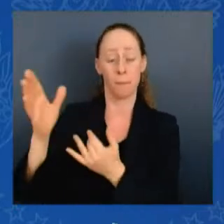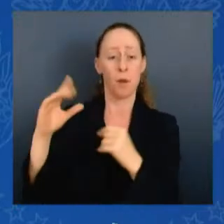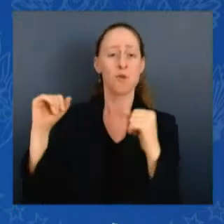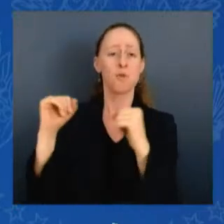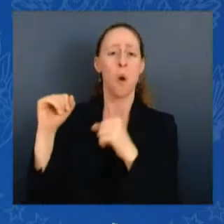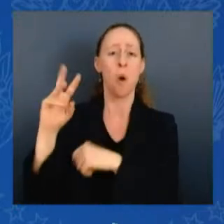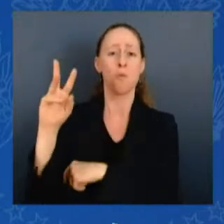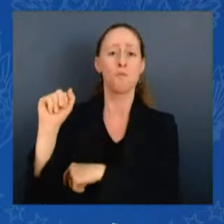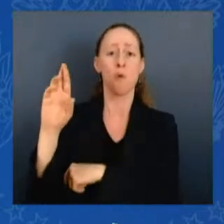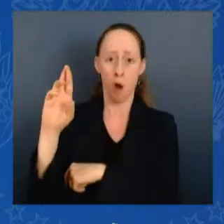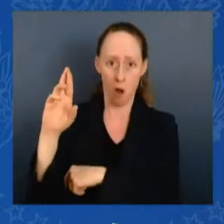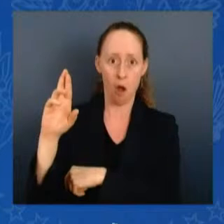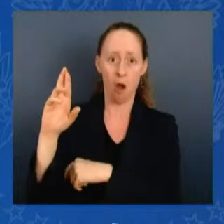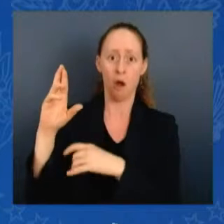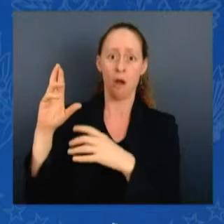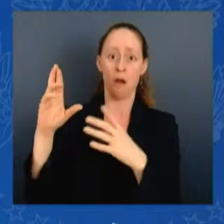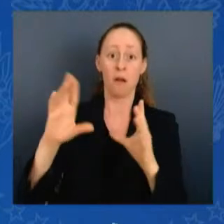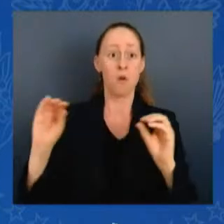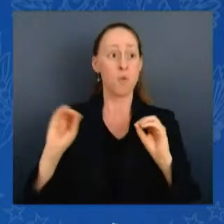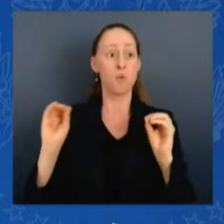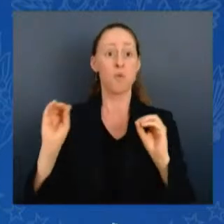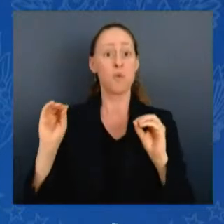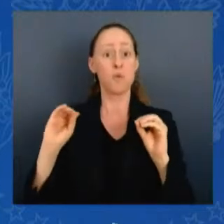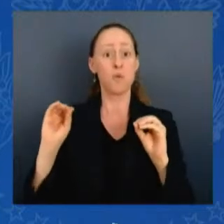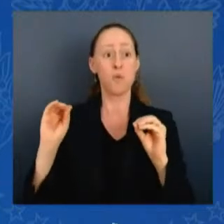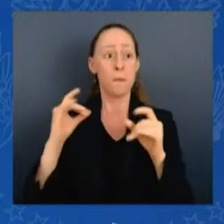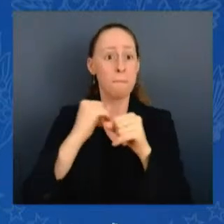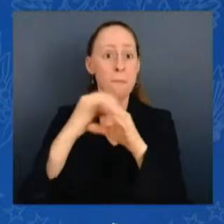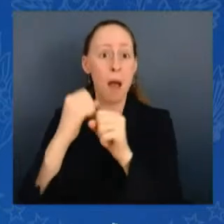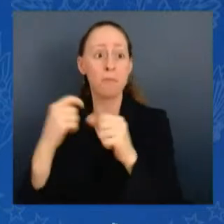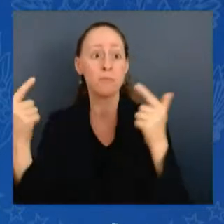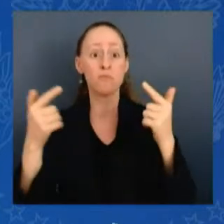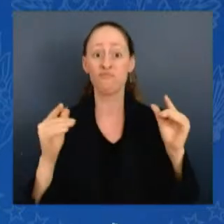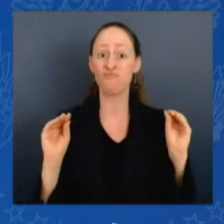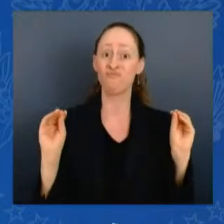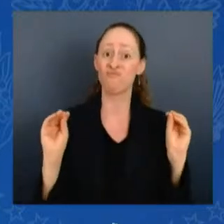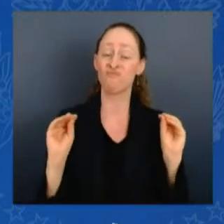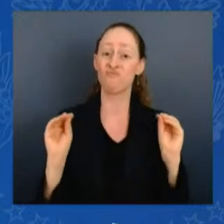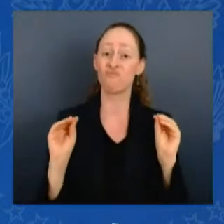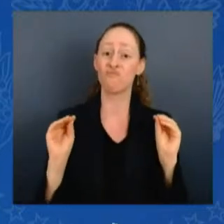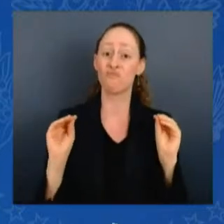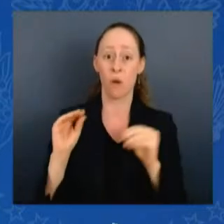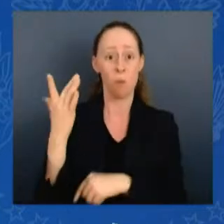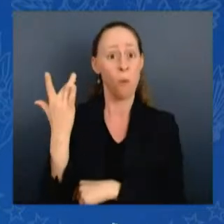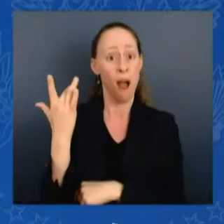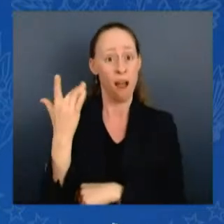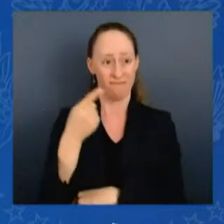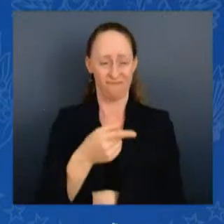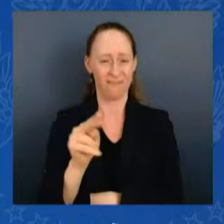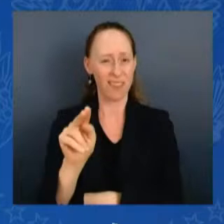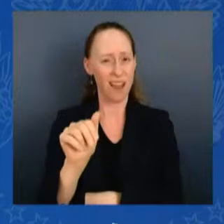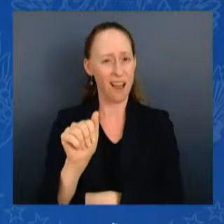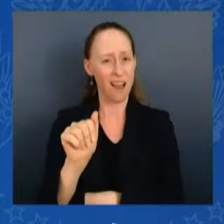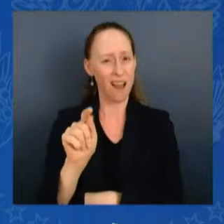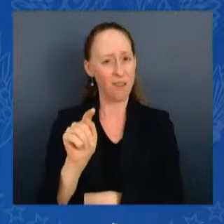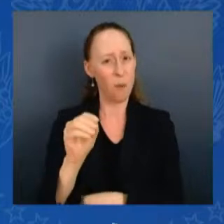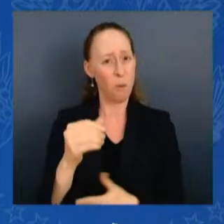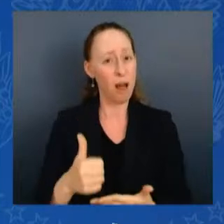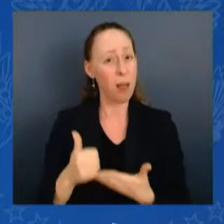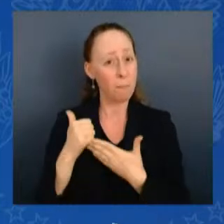This opened an historic window of opportunity and brought us to another critical